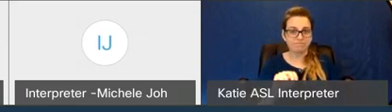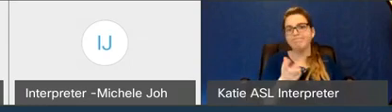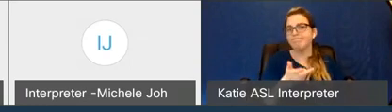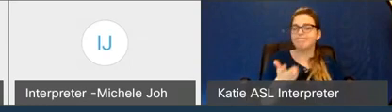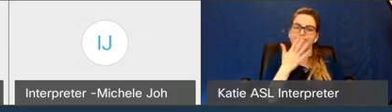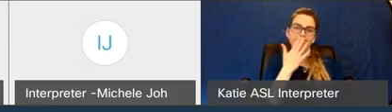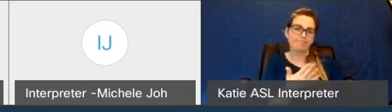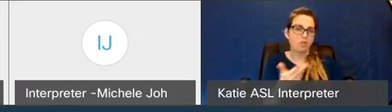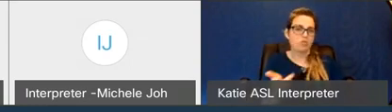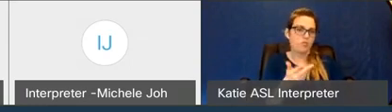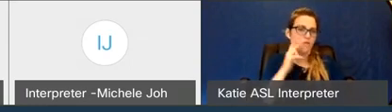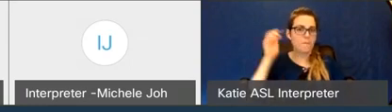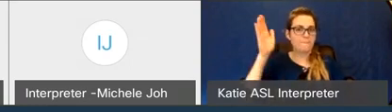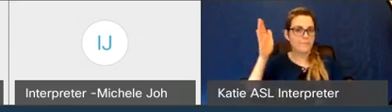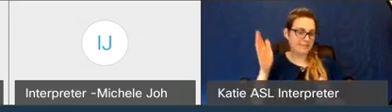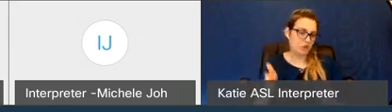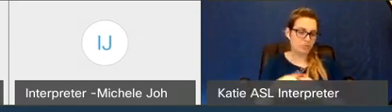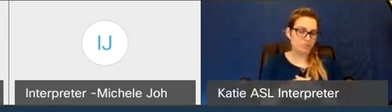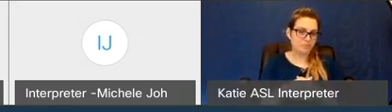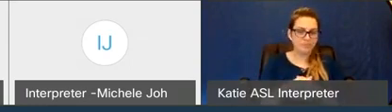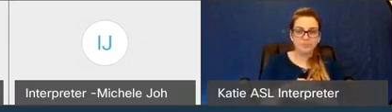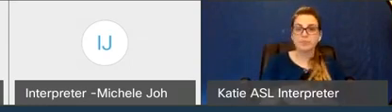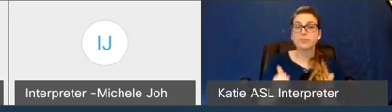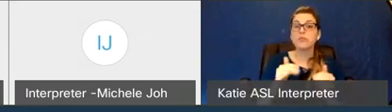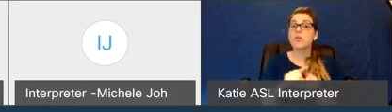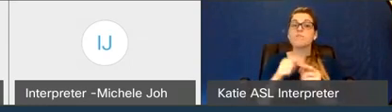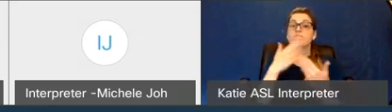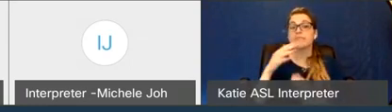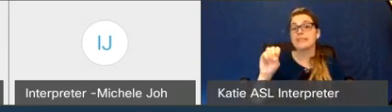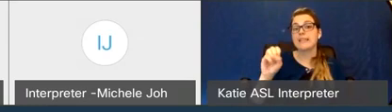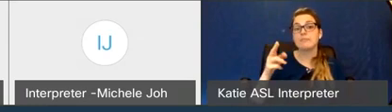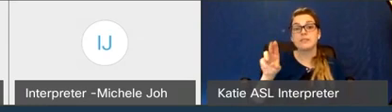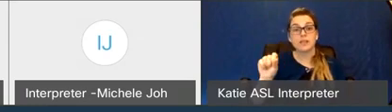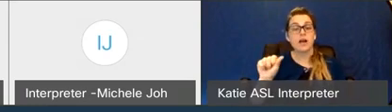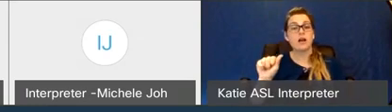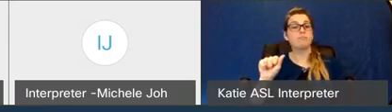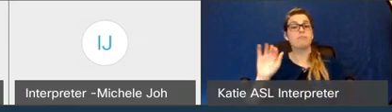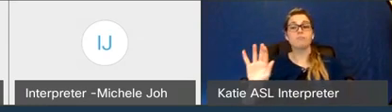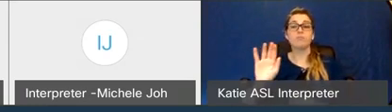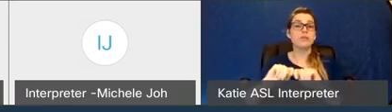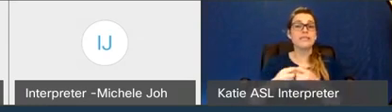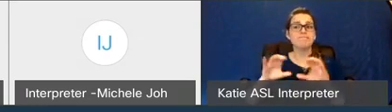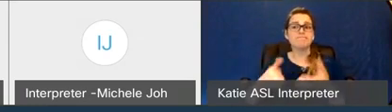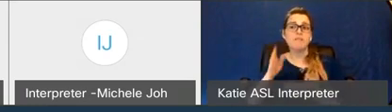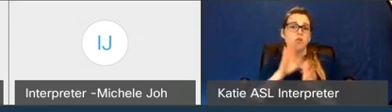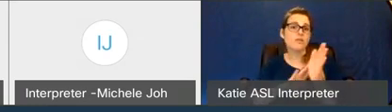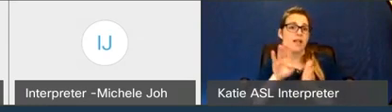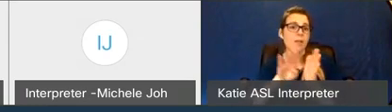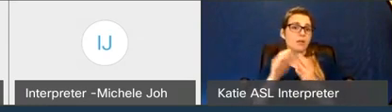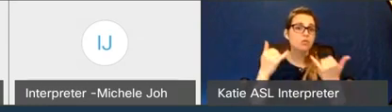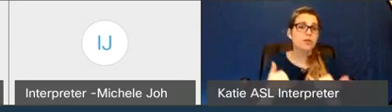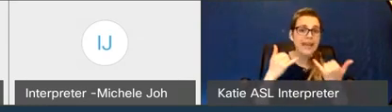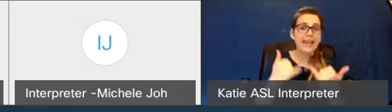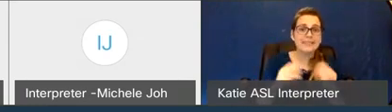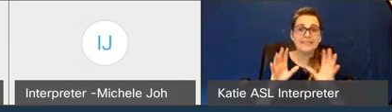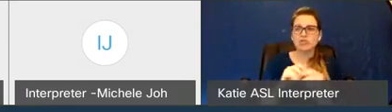also like to thank the Gaines Center and their staff for their work in developing and facilitating this virtual learning community and today's session. At this